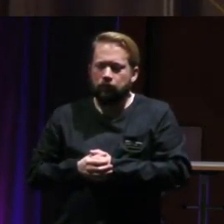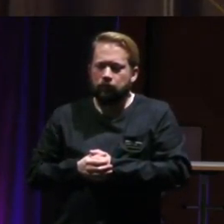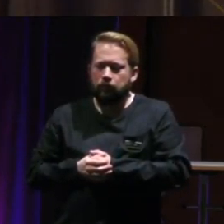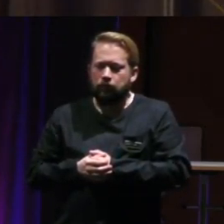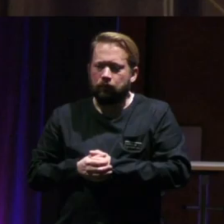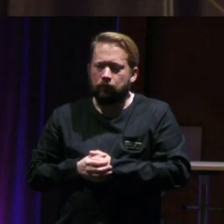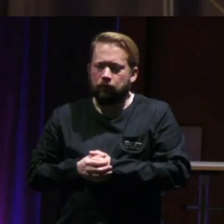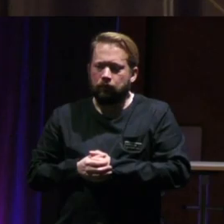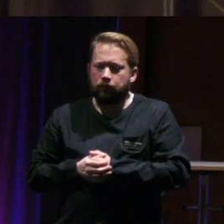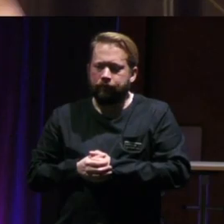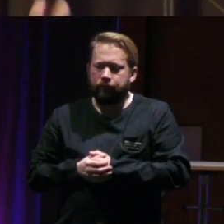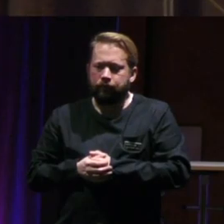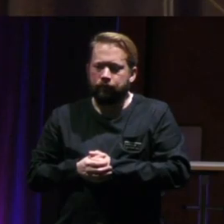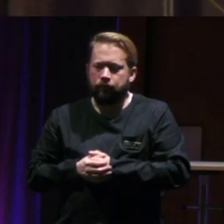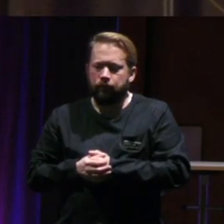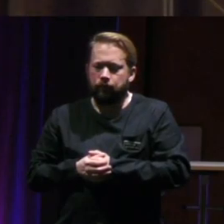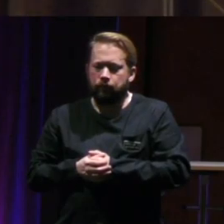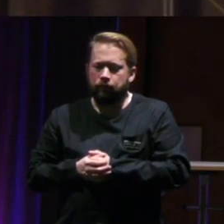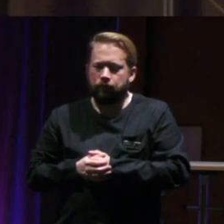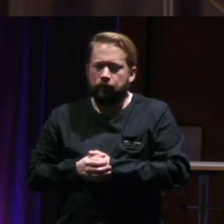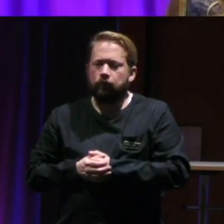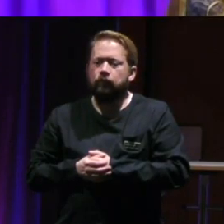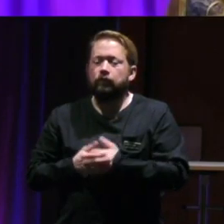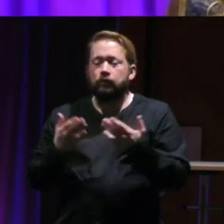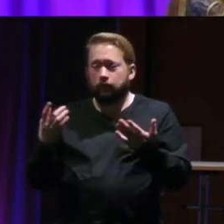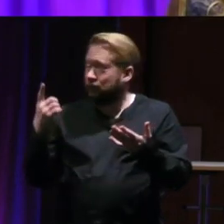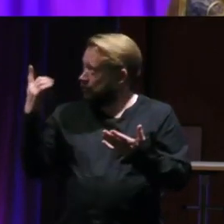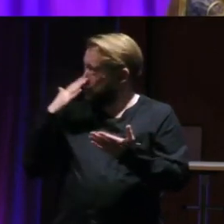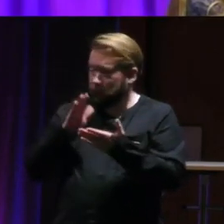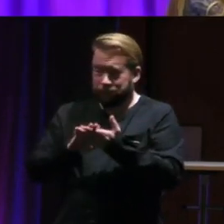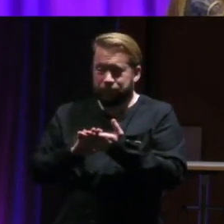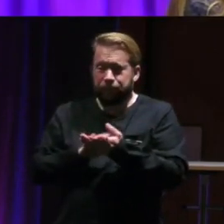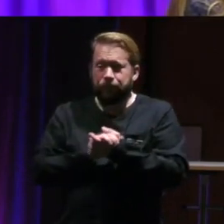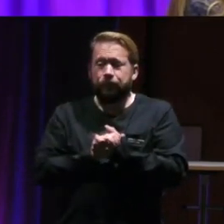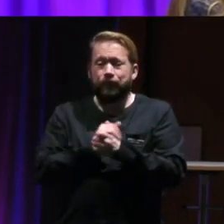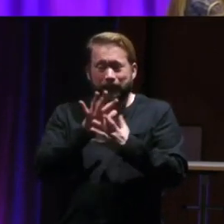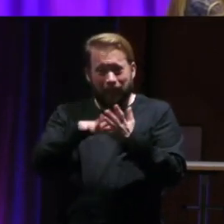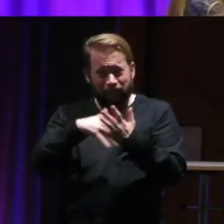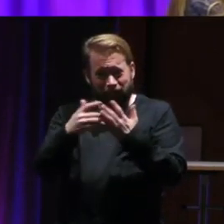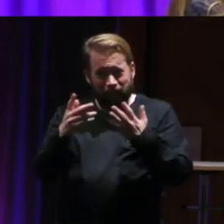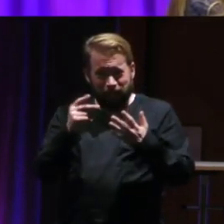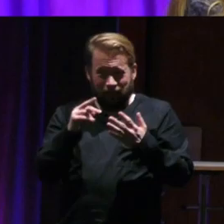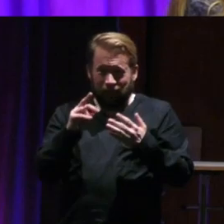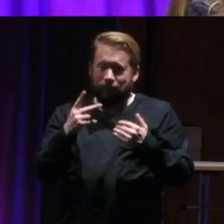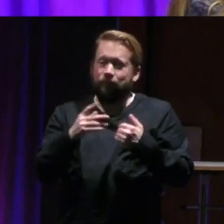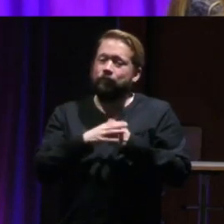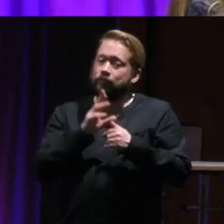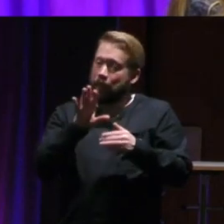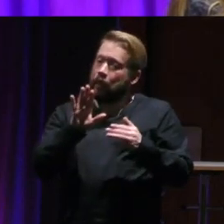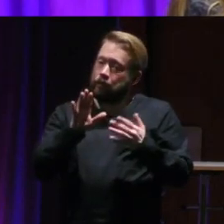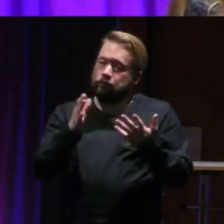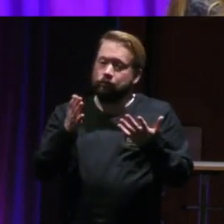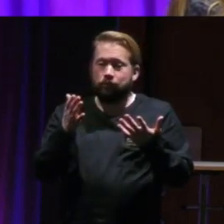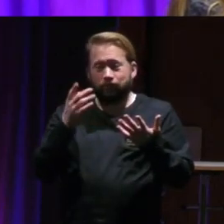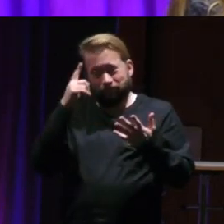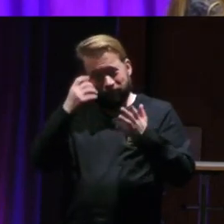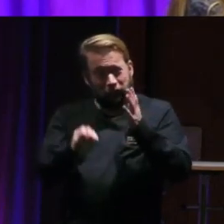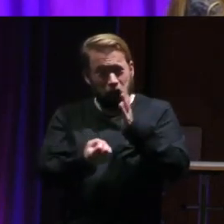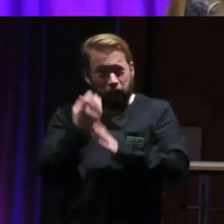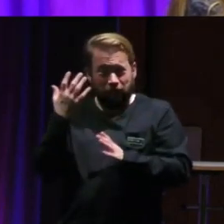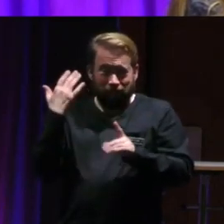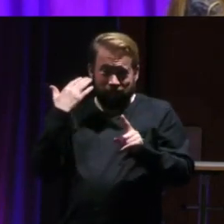The thing is that this network case was created by FSB. Yeah. They are telling,